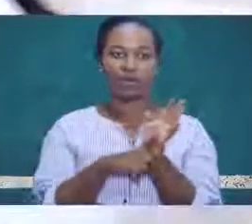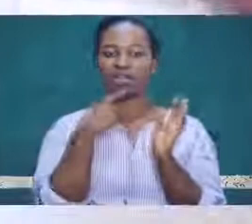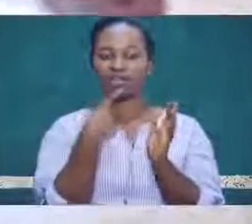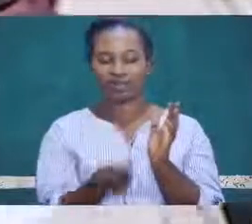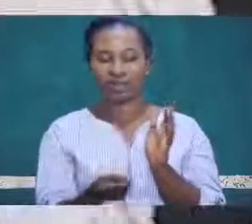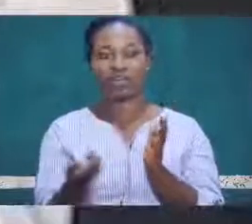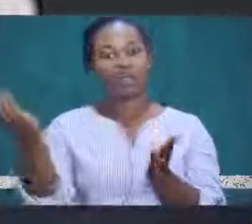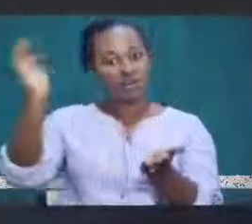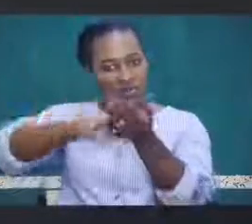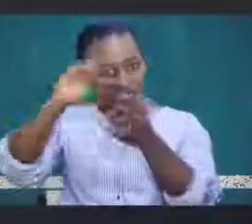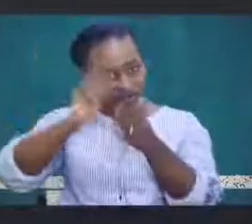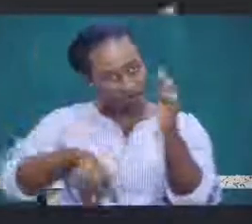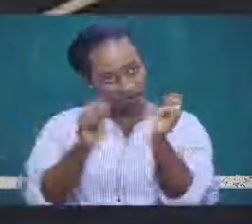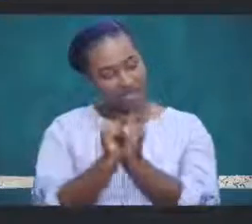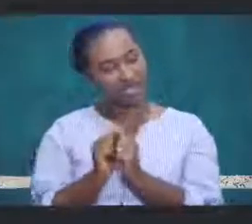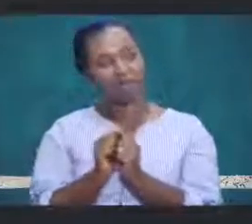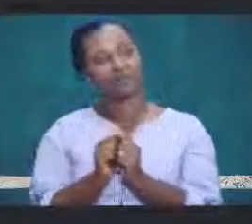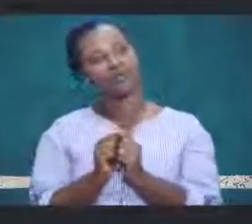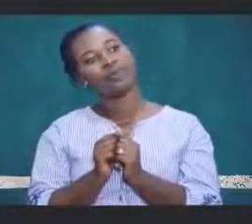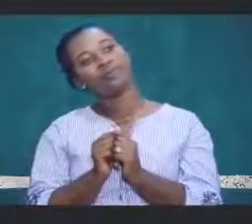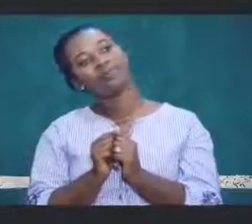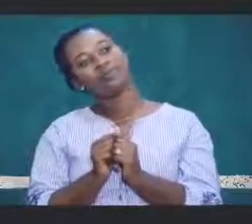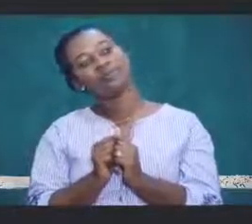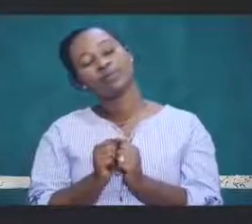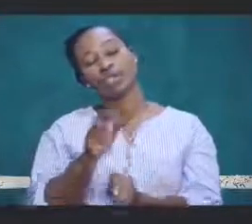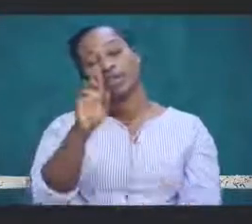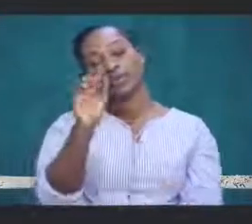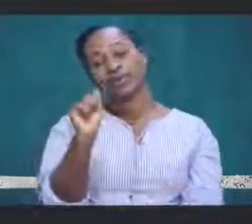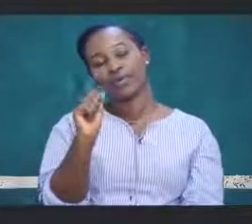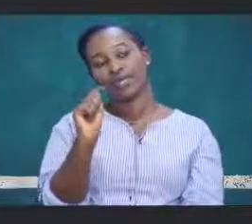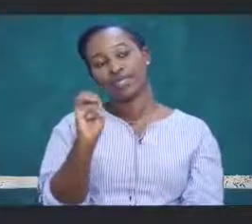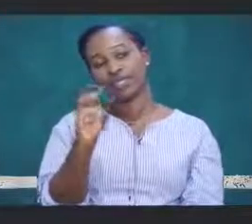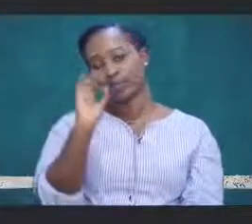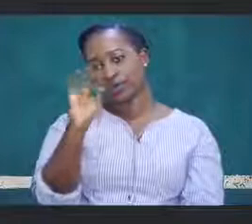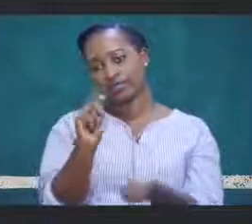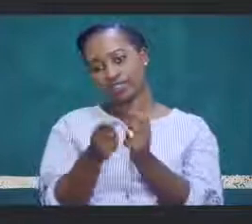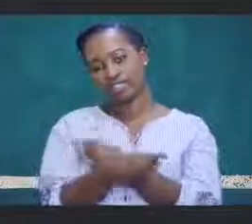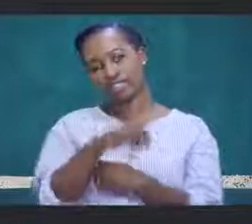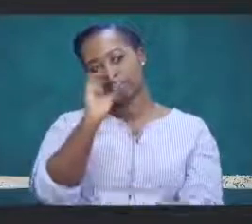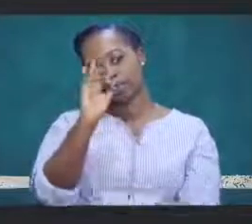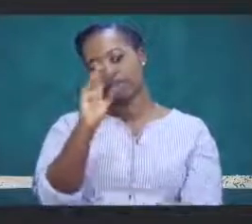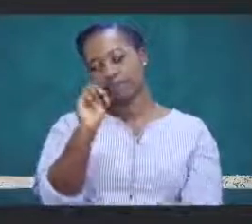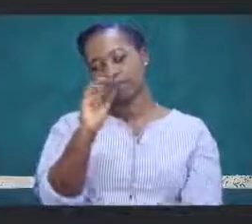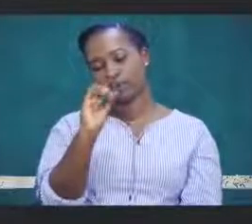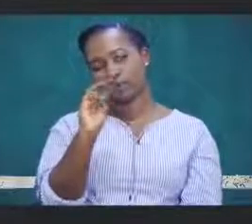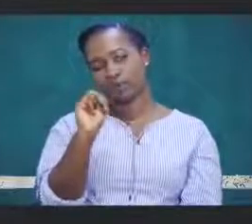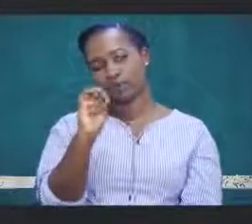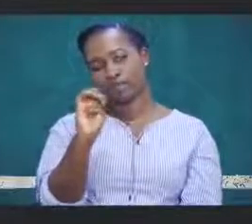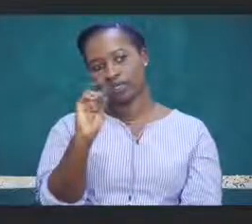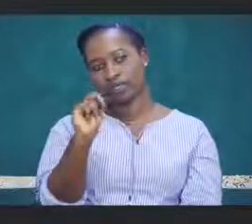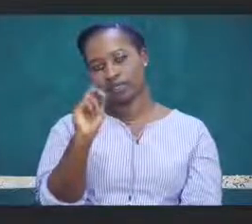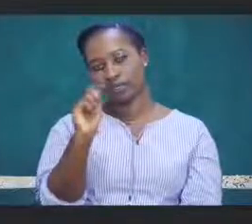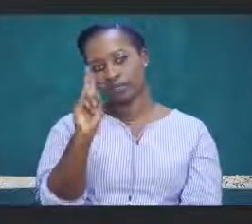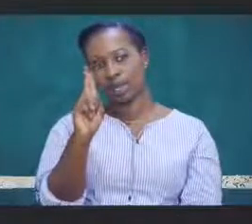We are going to read it one more time. The rate of change of momentum is directly